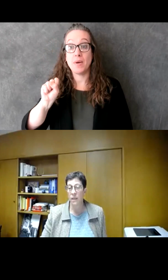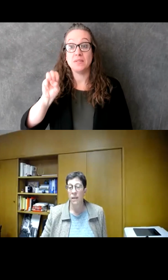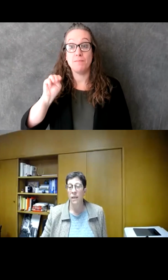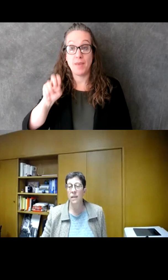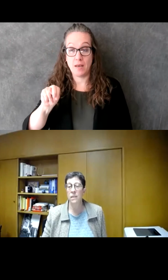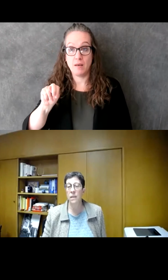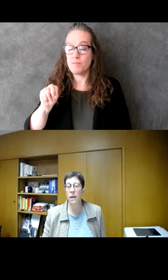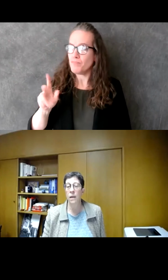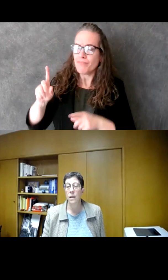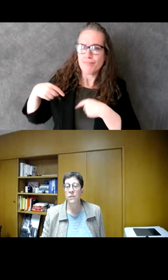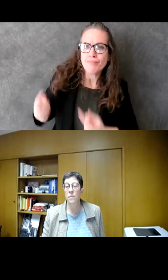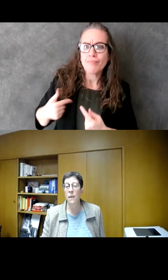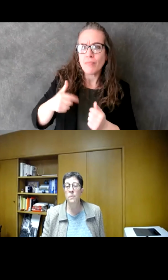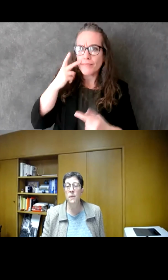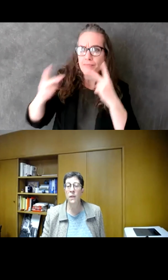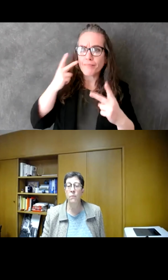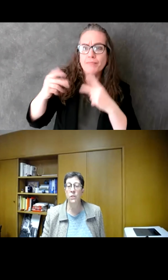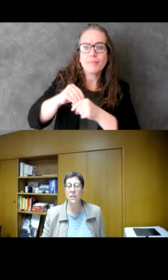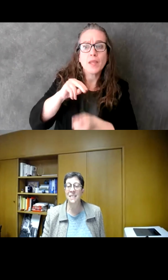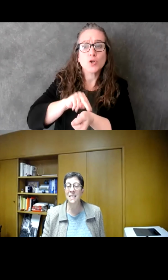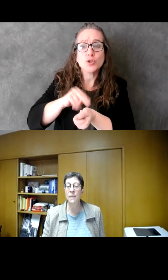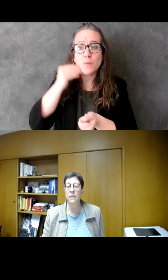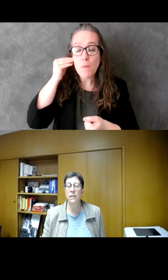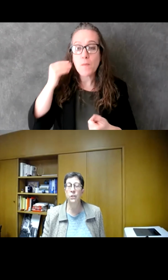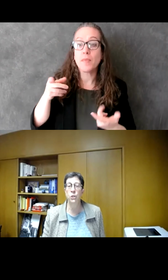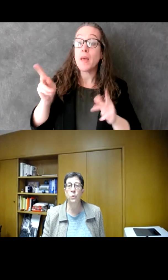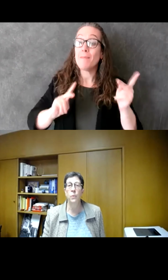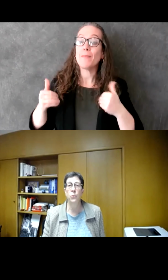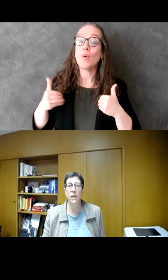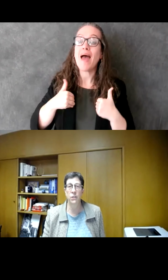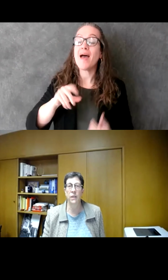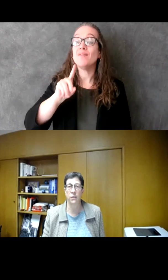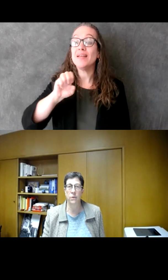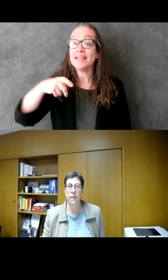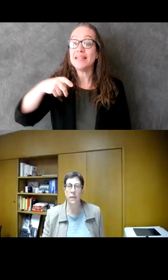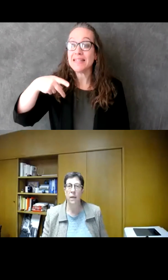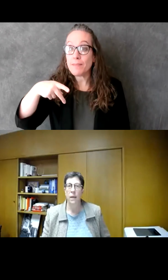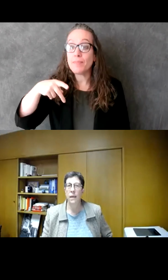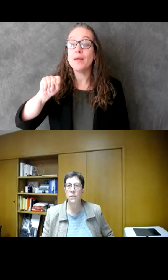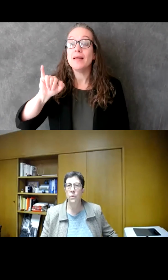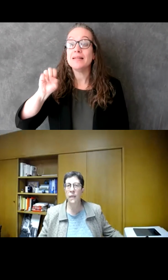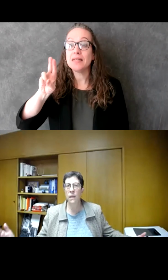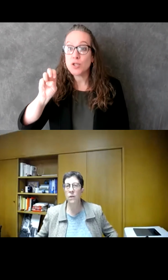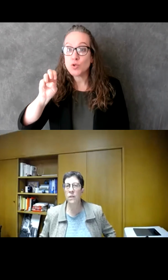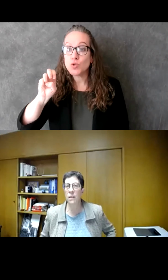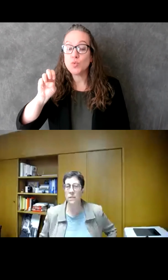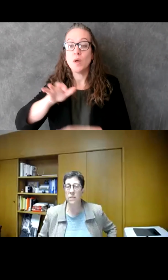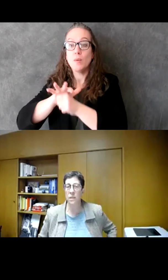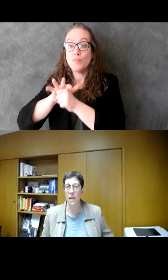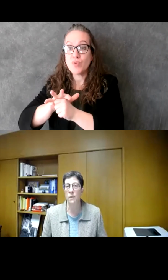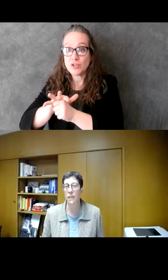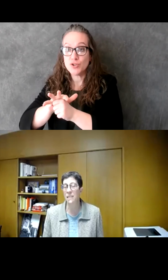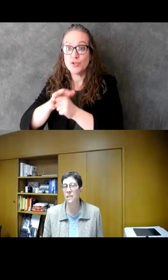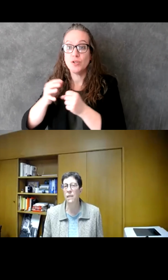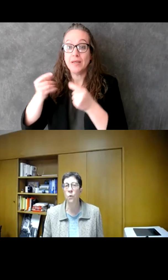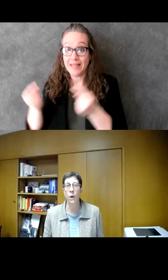homes is sometimes people have what's called a deep tissue pressure injury. And so we hear these